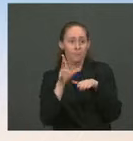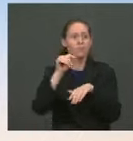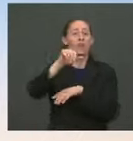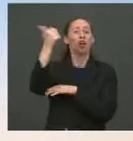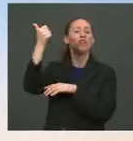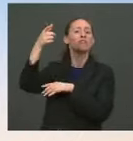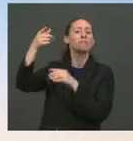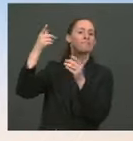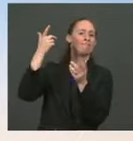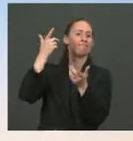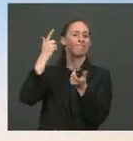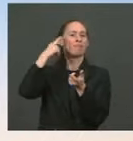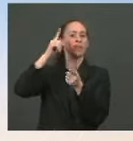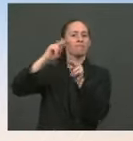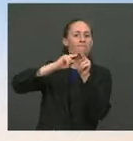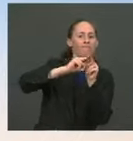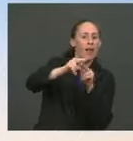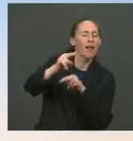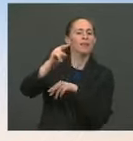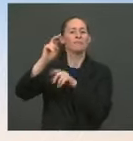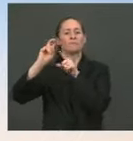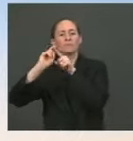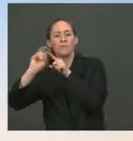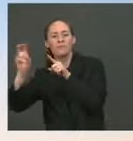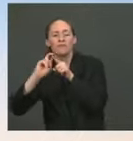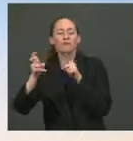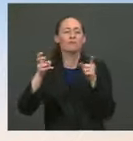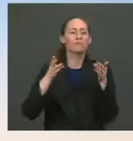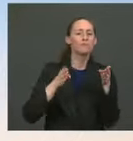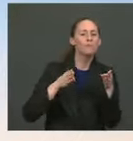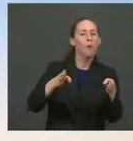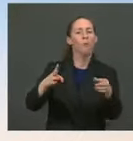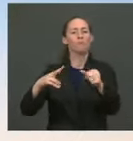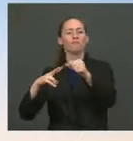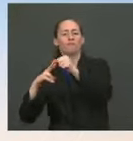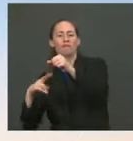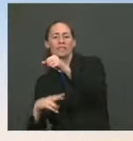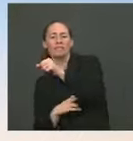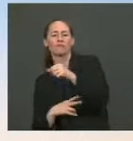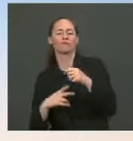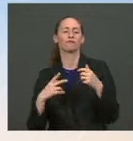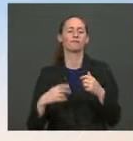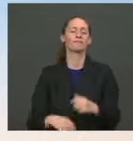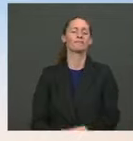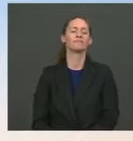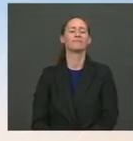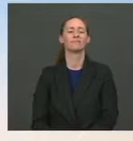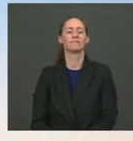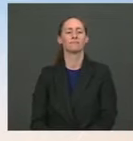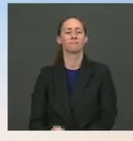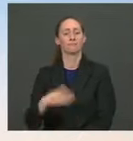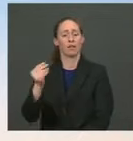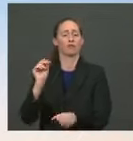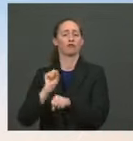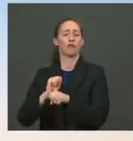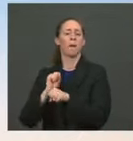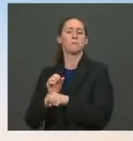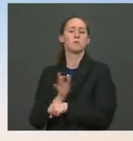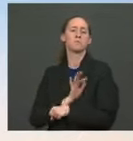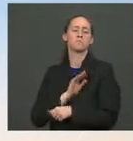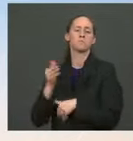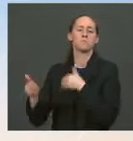chain. Combined, these steps are going to create good paying jobs, fix our supply chains to generate to come, and